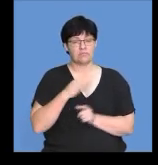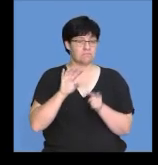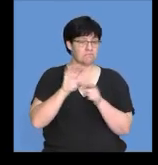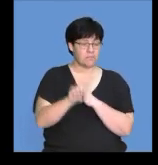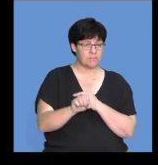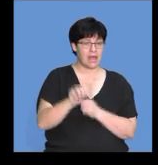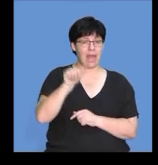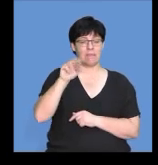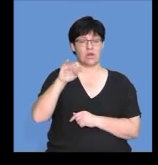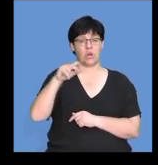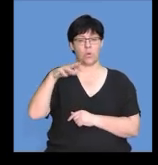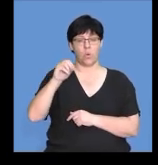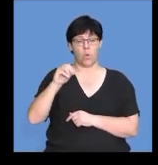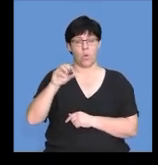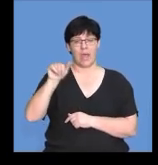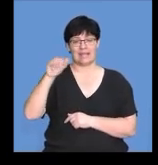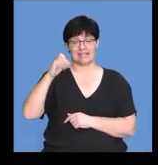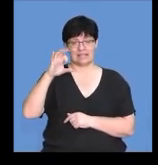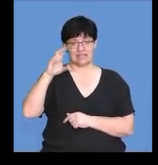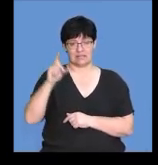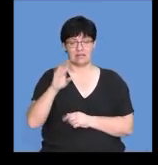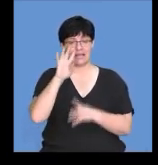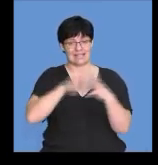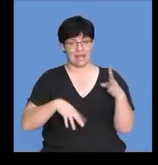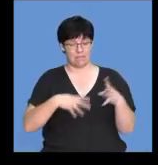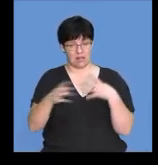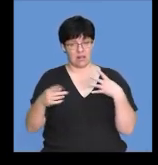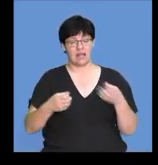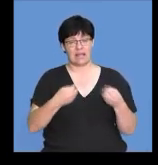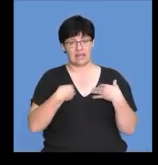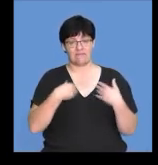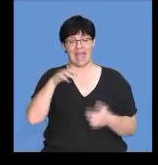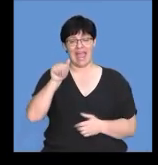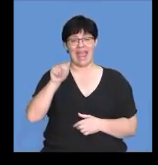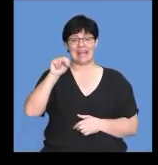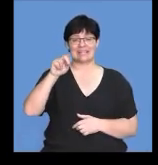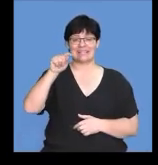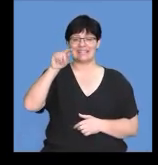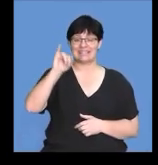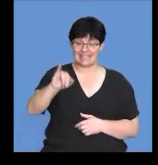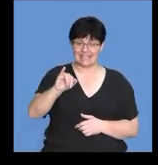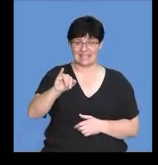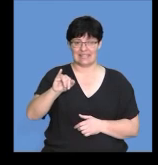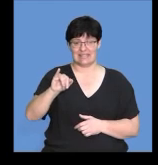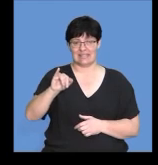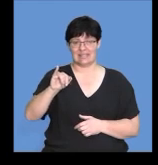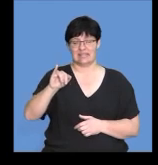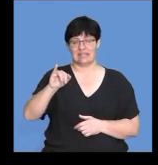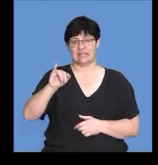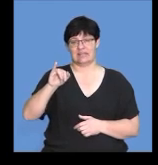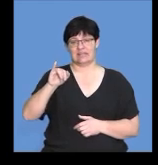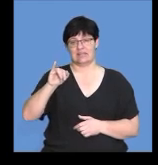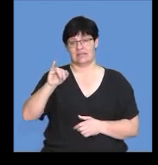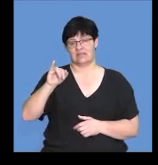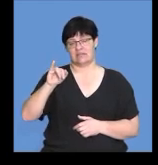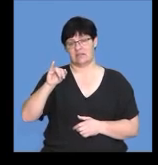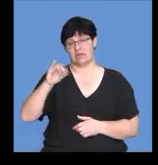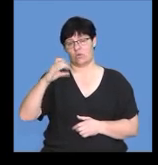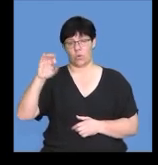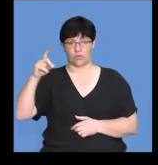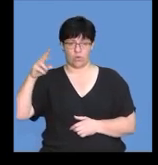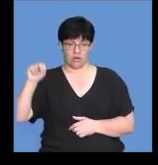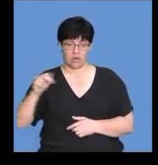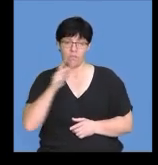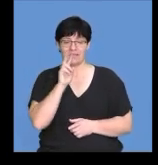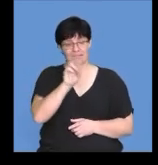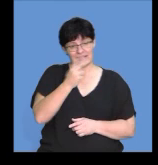the amino acid, this table gives us an anticodon table. So it's a tRNA anticodon. So we've got to convert the